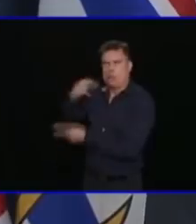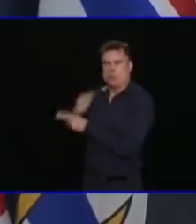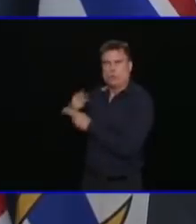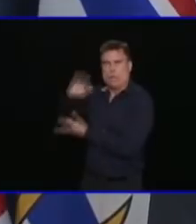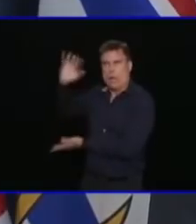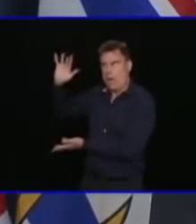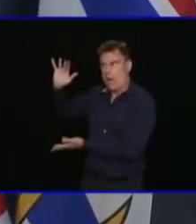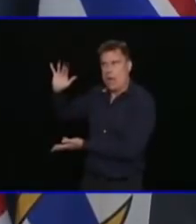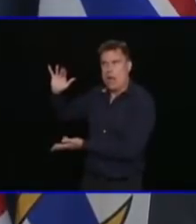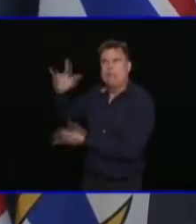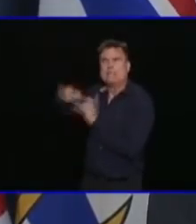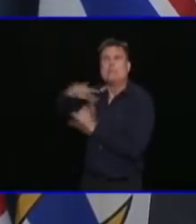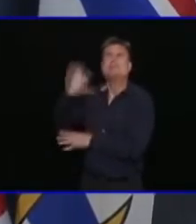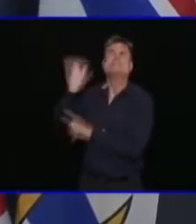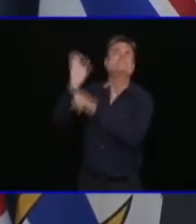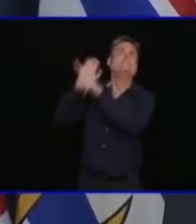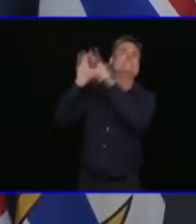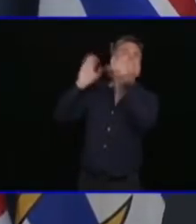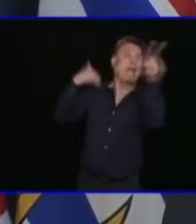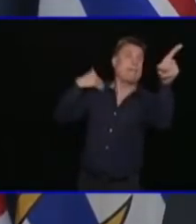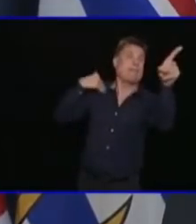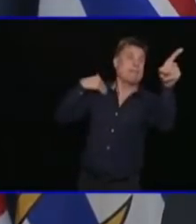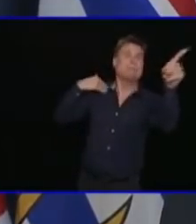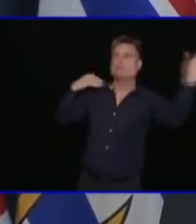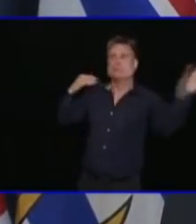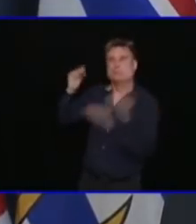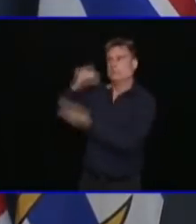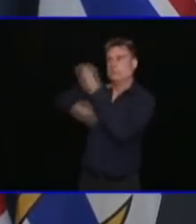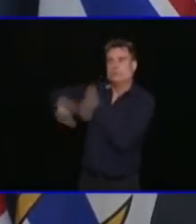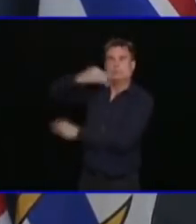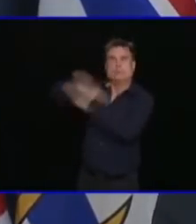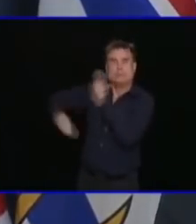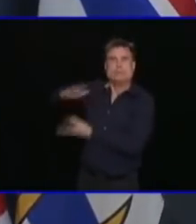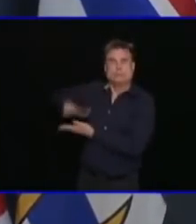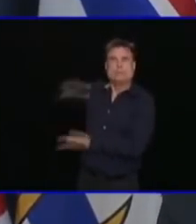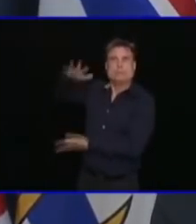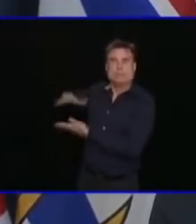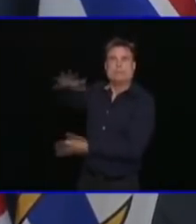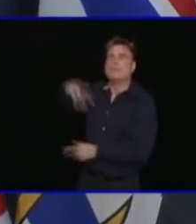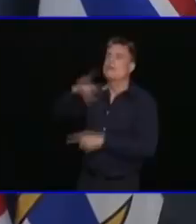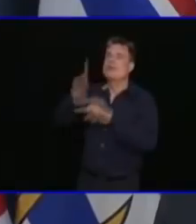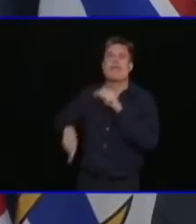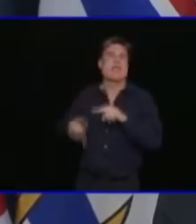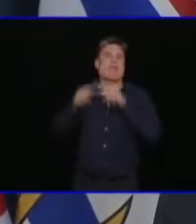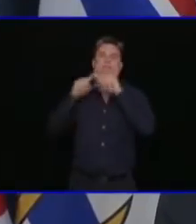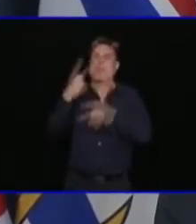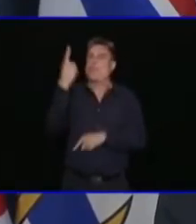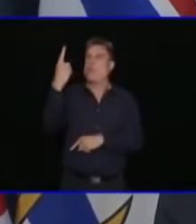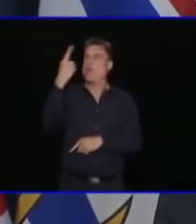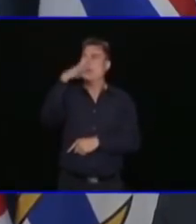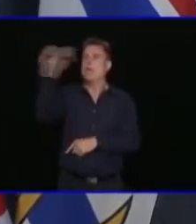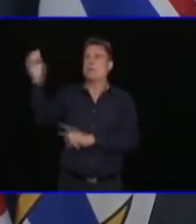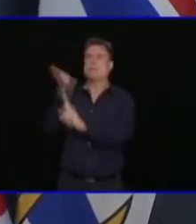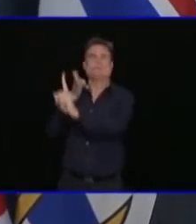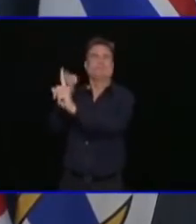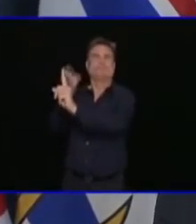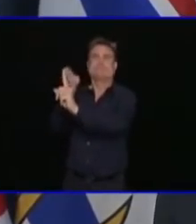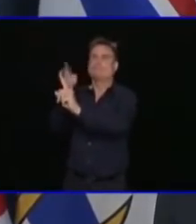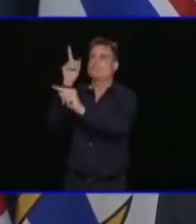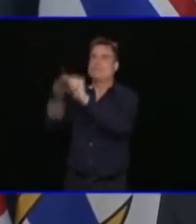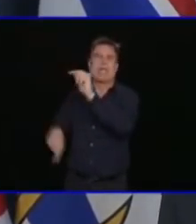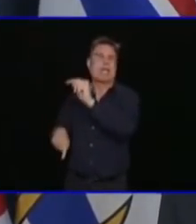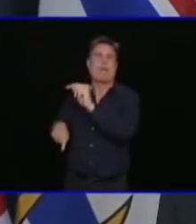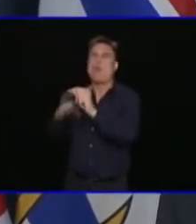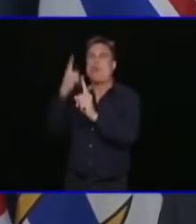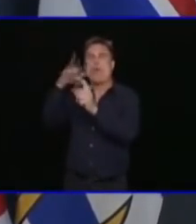jurisdiction internationally could have adequately predicted or prepared. As I reported every week, BC has had good success. We've kept the pace